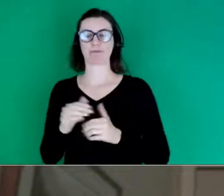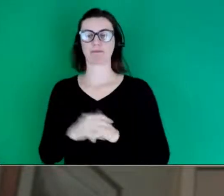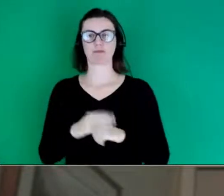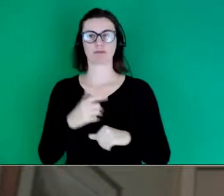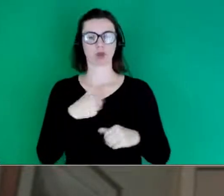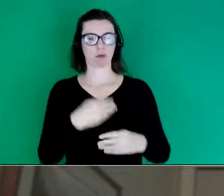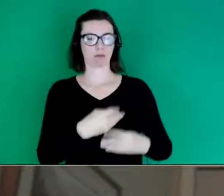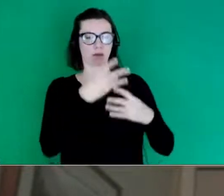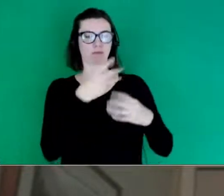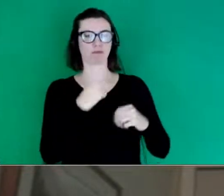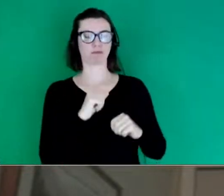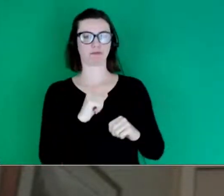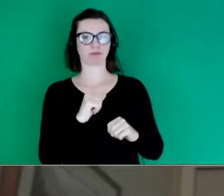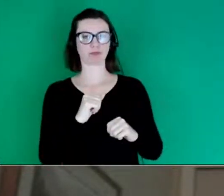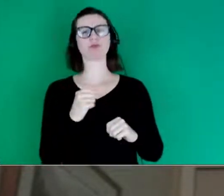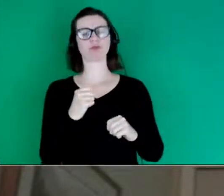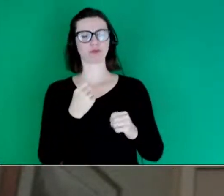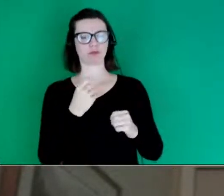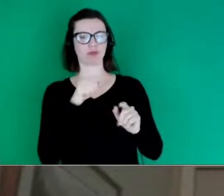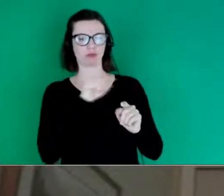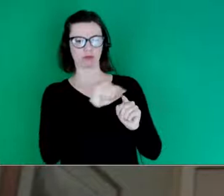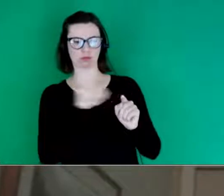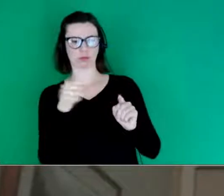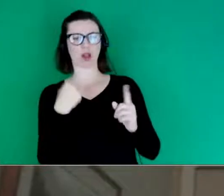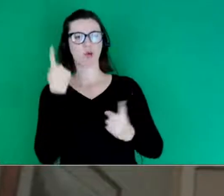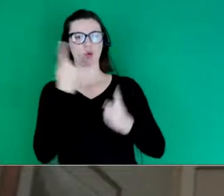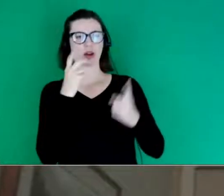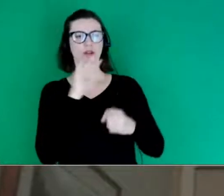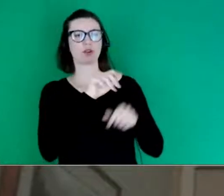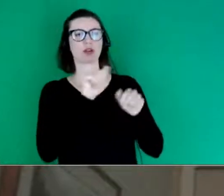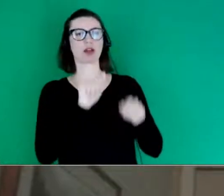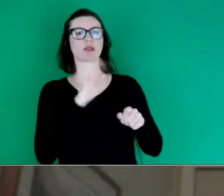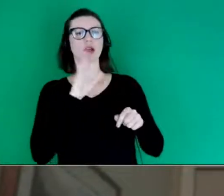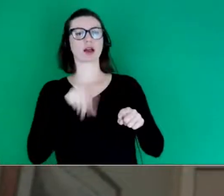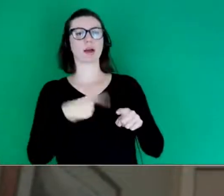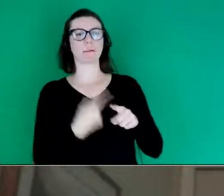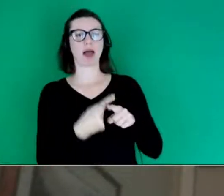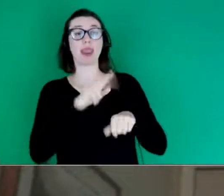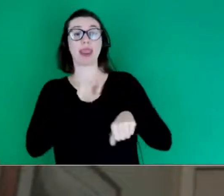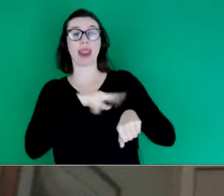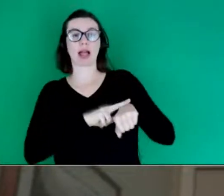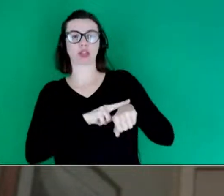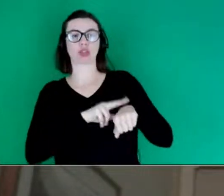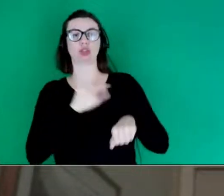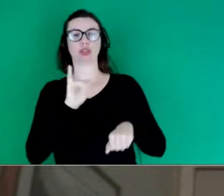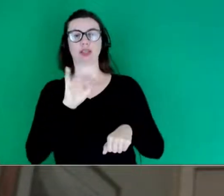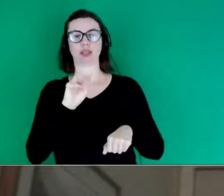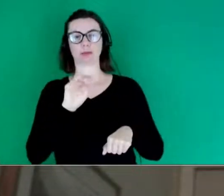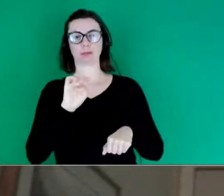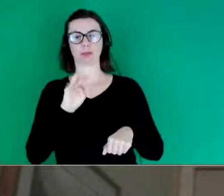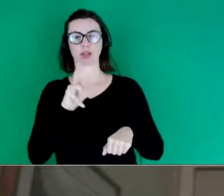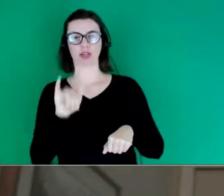Yeah, someone's wondering if you can talk more about natural immunity and how that compares to the immunity from vaccines.